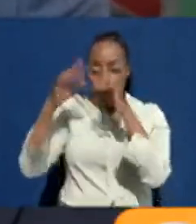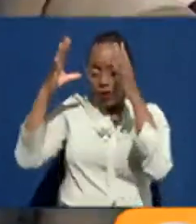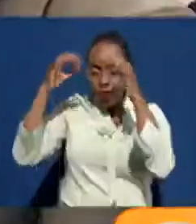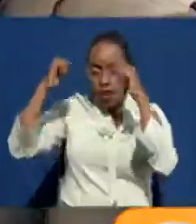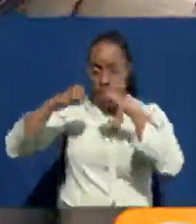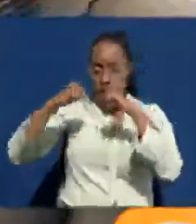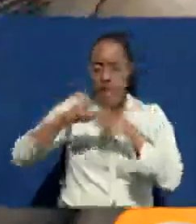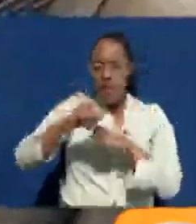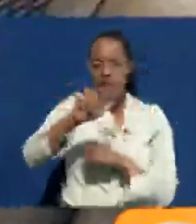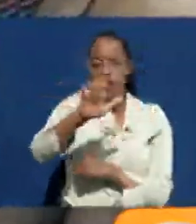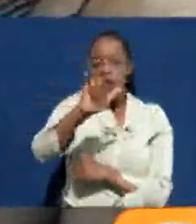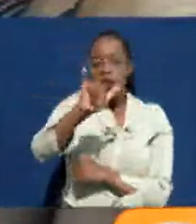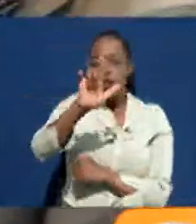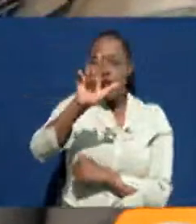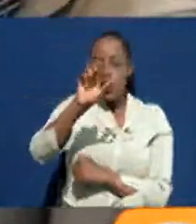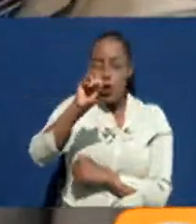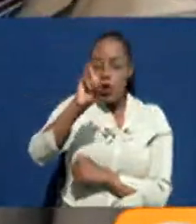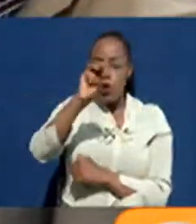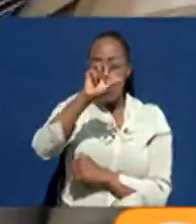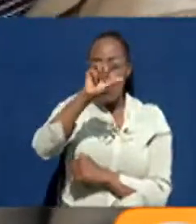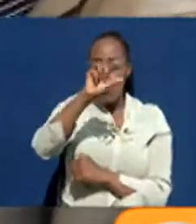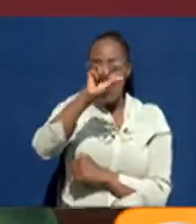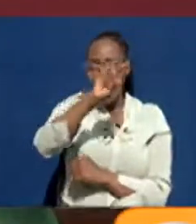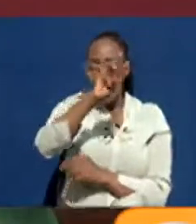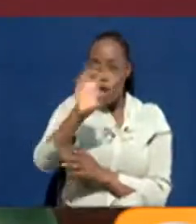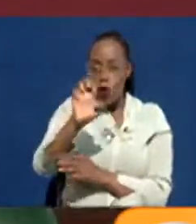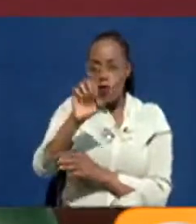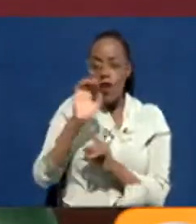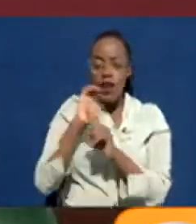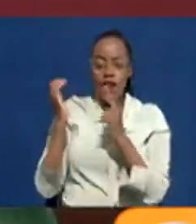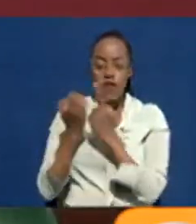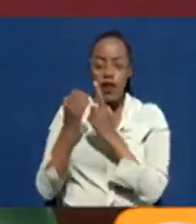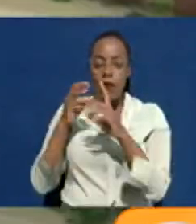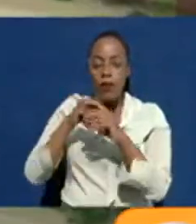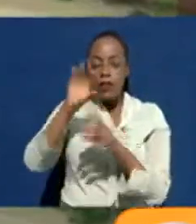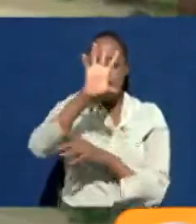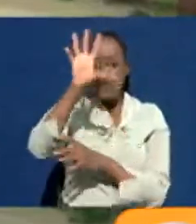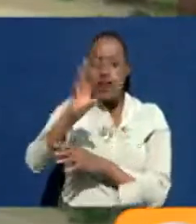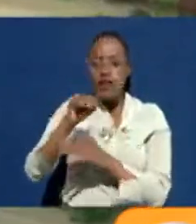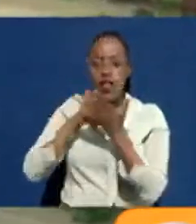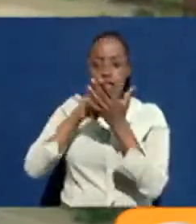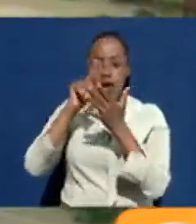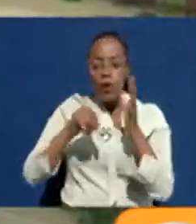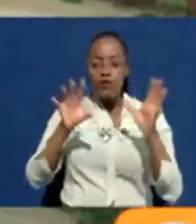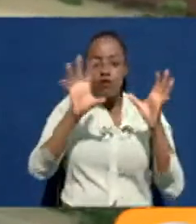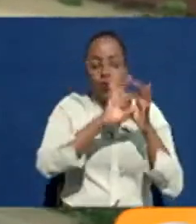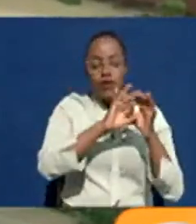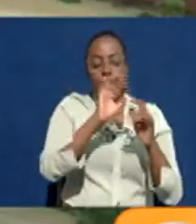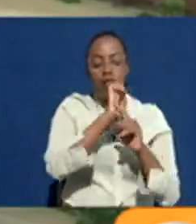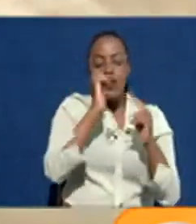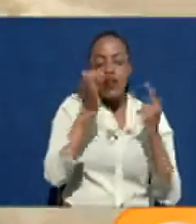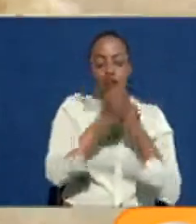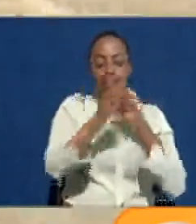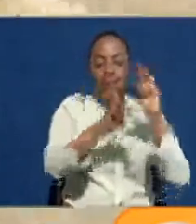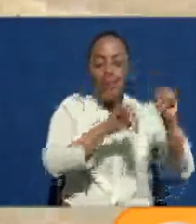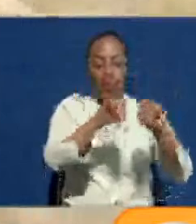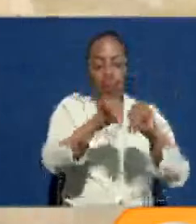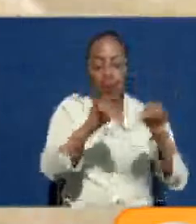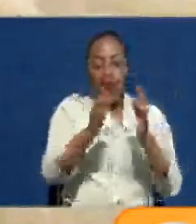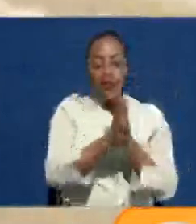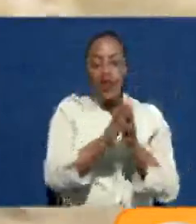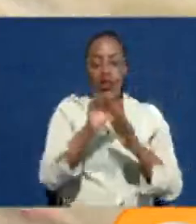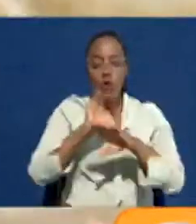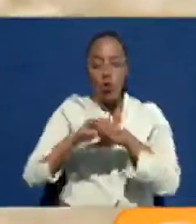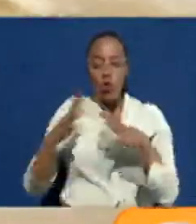The Lilongwe Declaration on Health and Environment in Africa, emphasizing the link between environmental management and